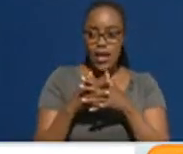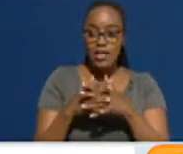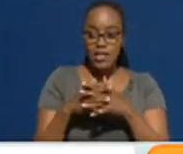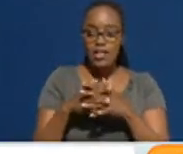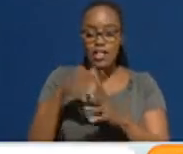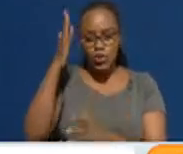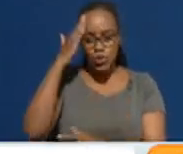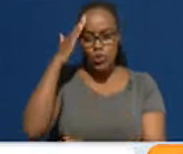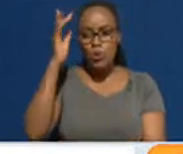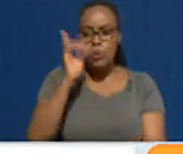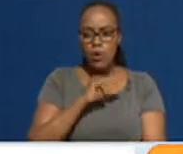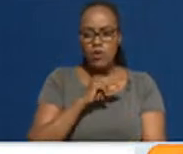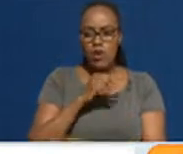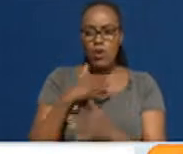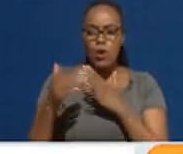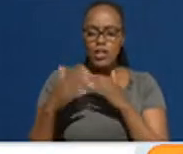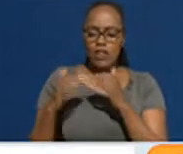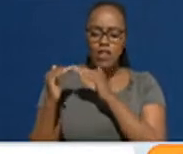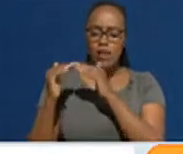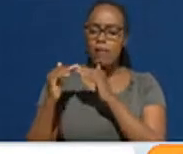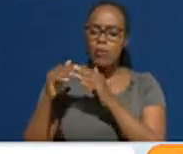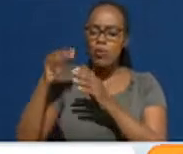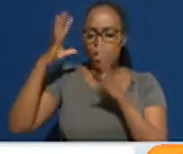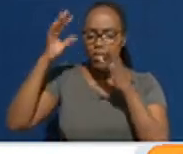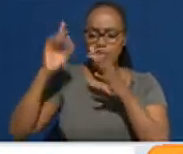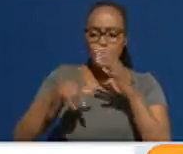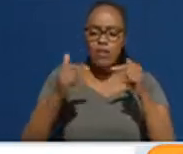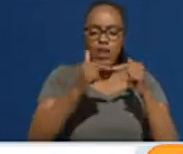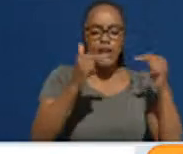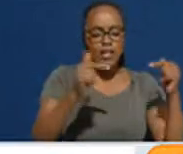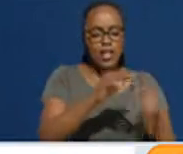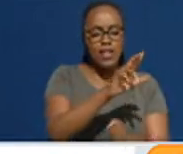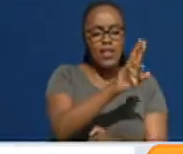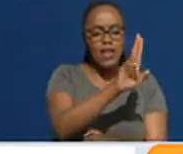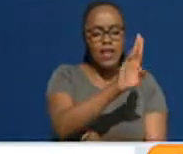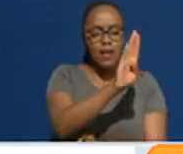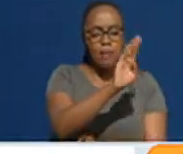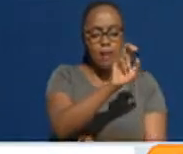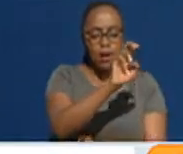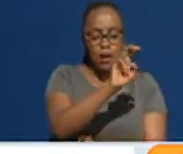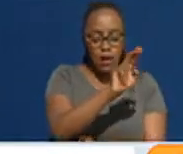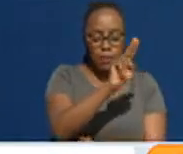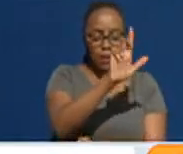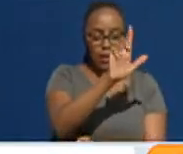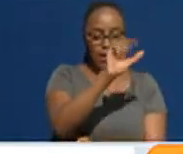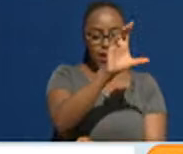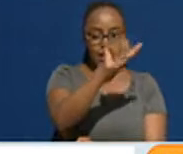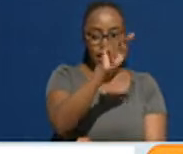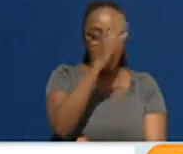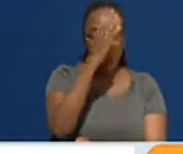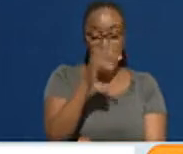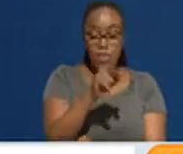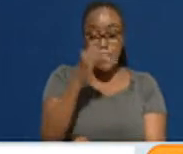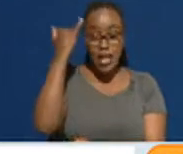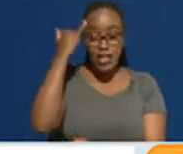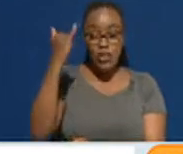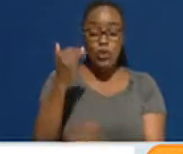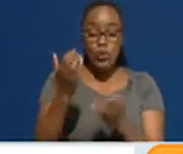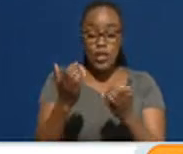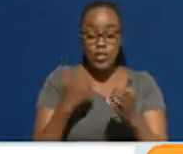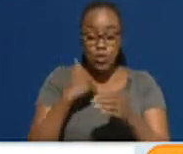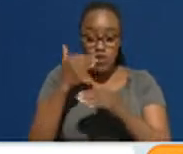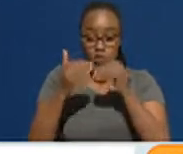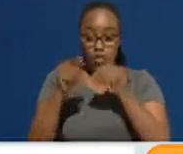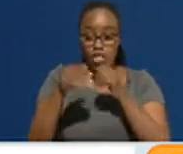automatically know what the Democrats' position will be versus the Republicans' position, because the parties are defined by ideology. We need to now build